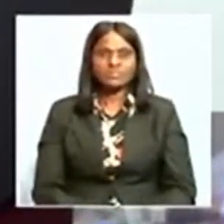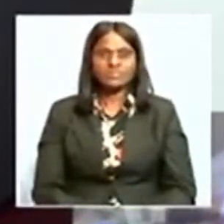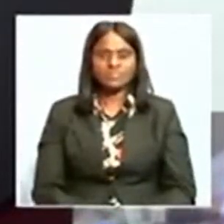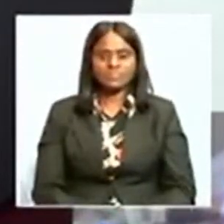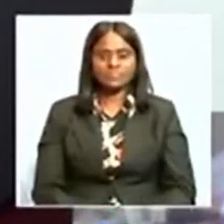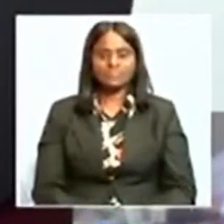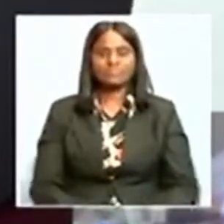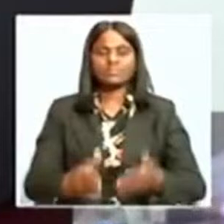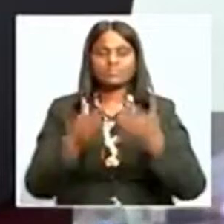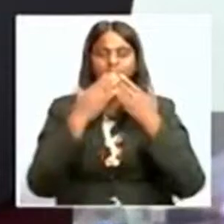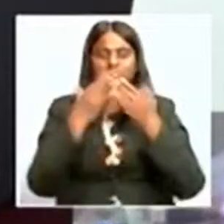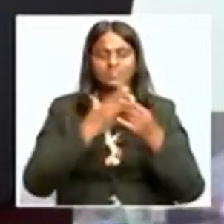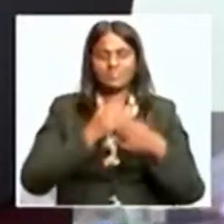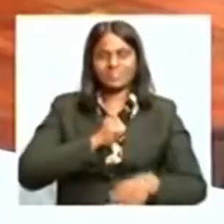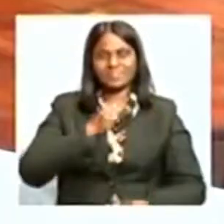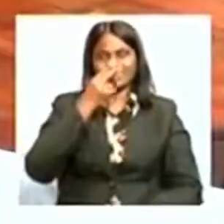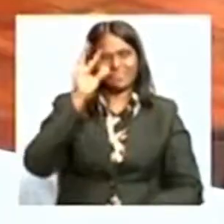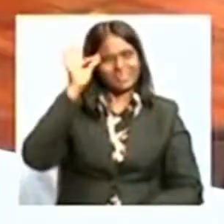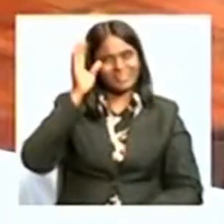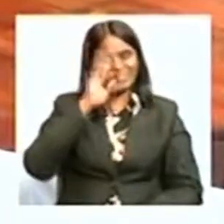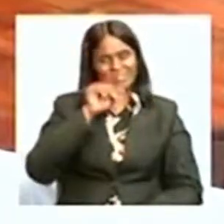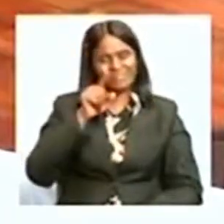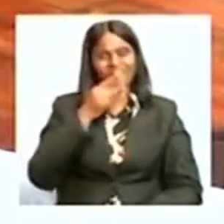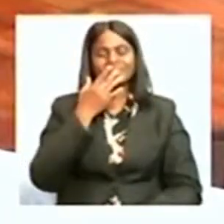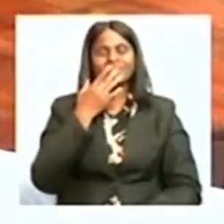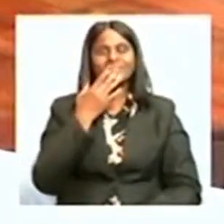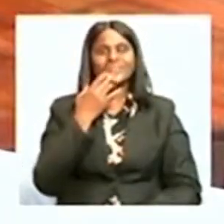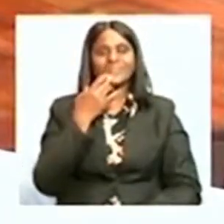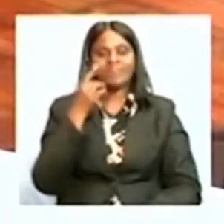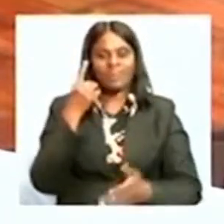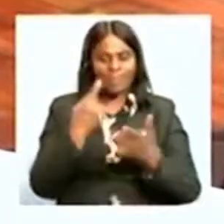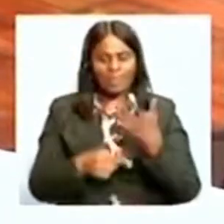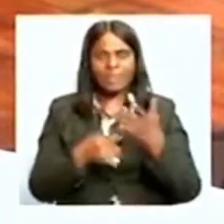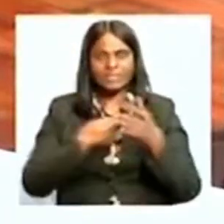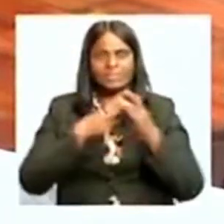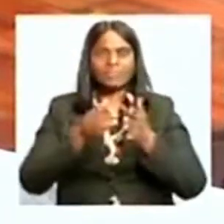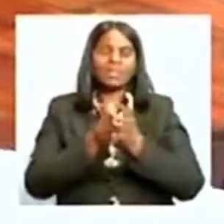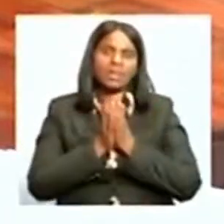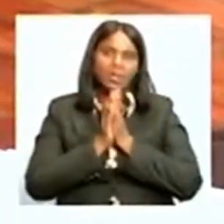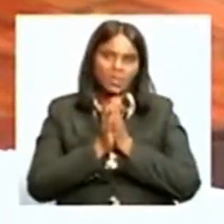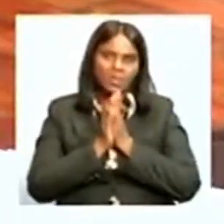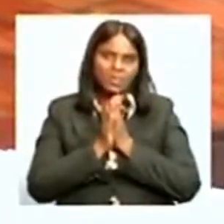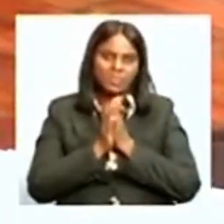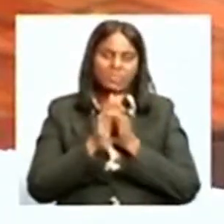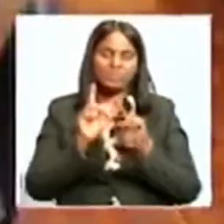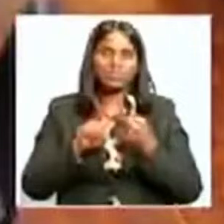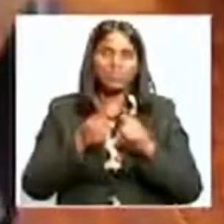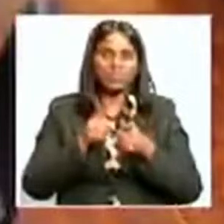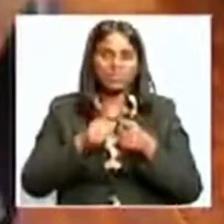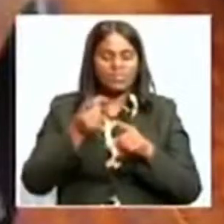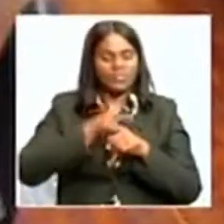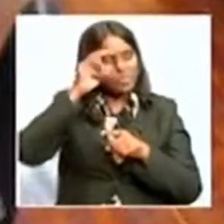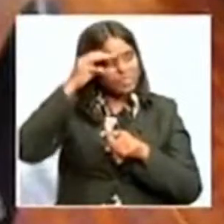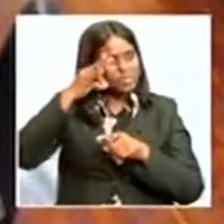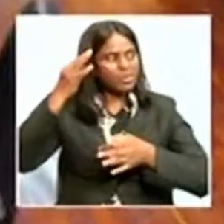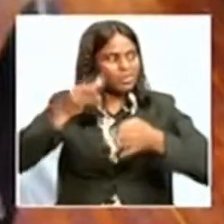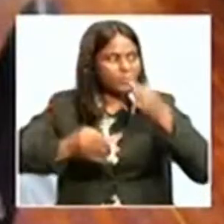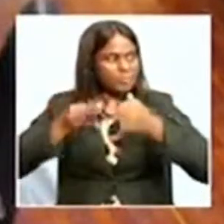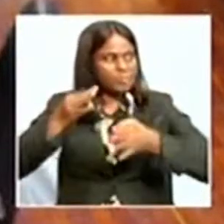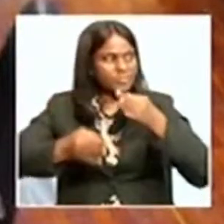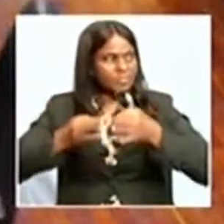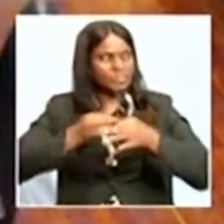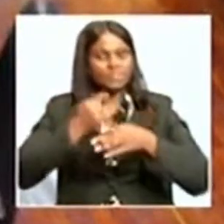Chair. I've noted your hands, honorable members. I think what I would request our colleagues from the Ministry of Justice